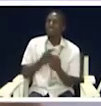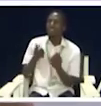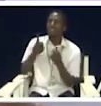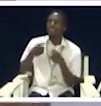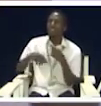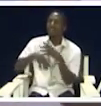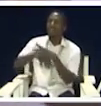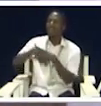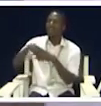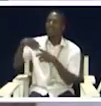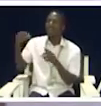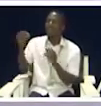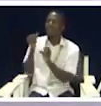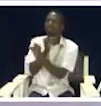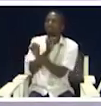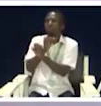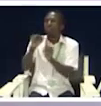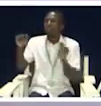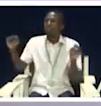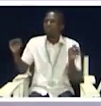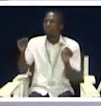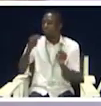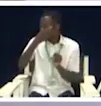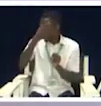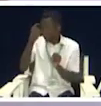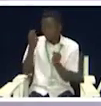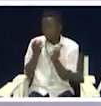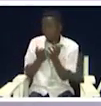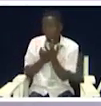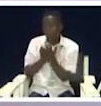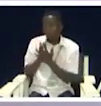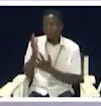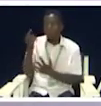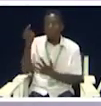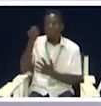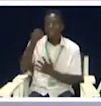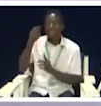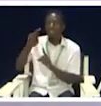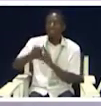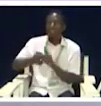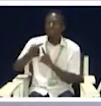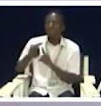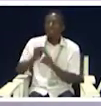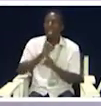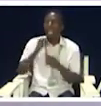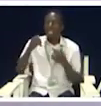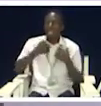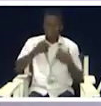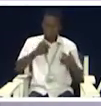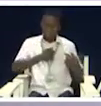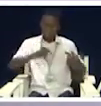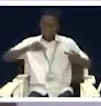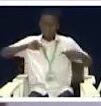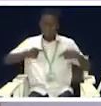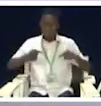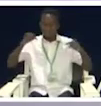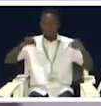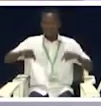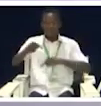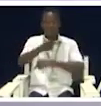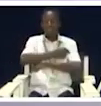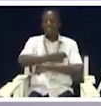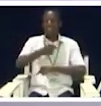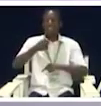the glory of God, I just thank God, because through it all through last month Holy Ghost service, I was having chest pain, but today I'm fine, I'm